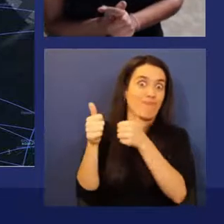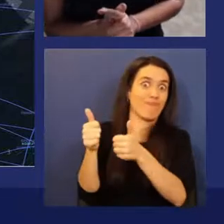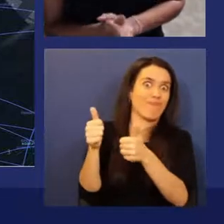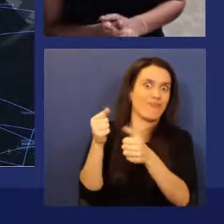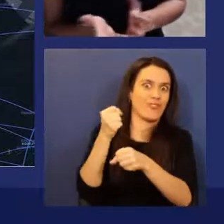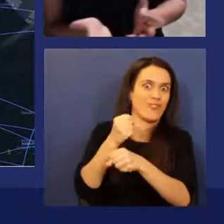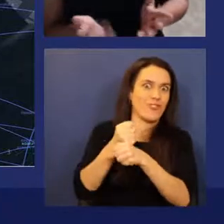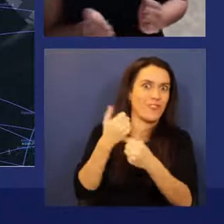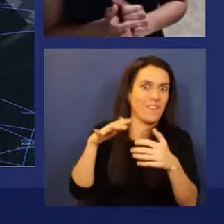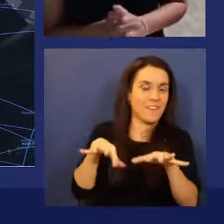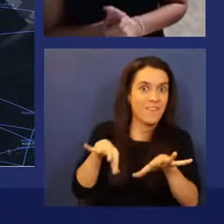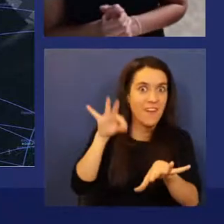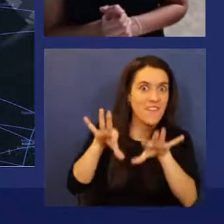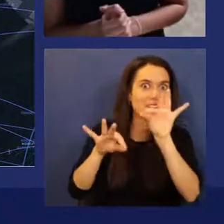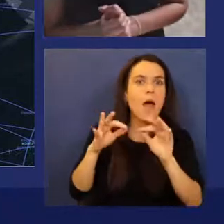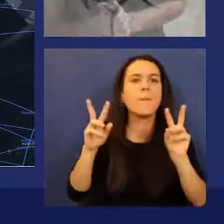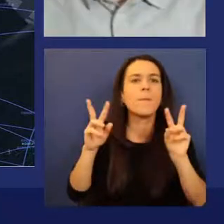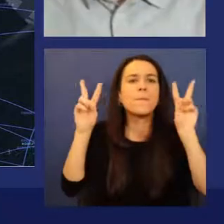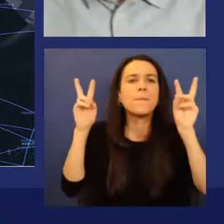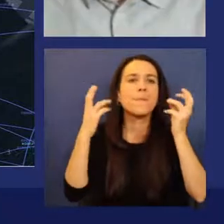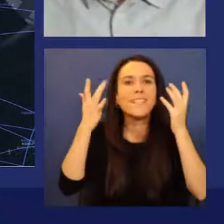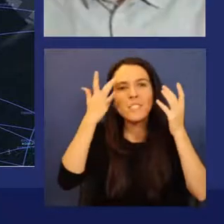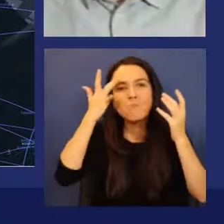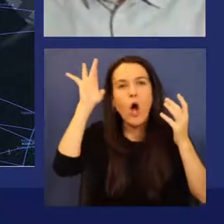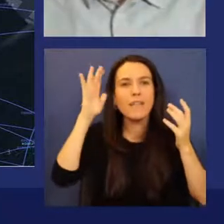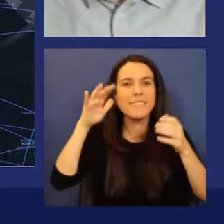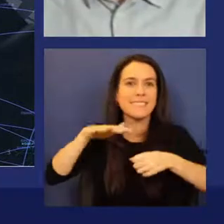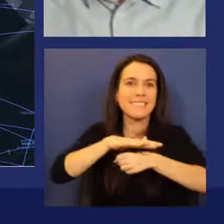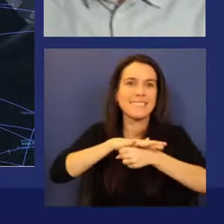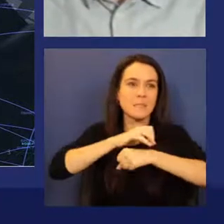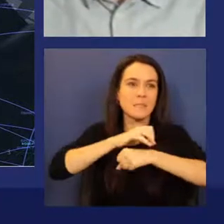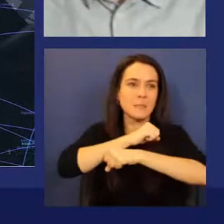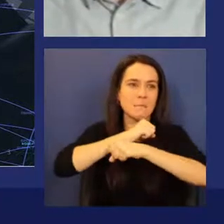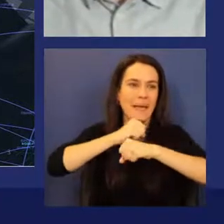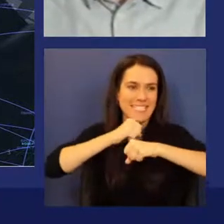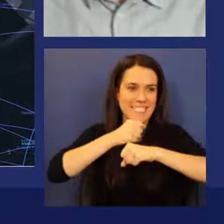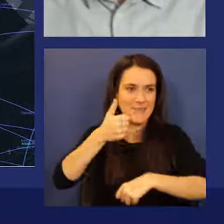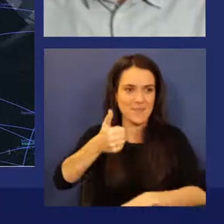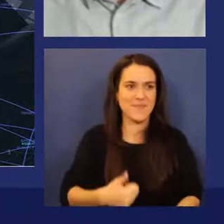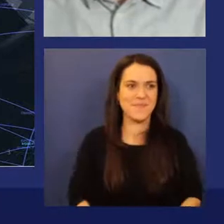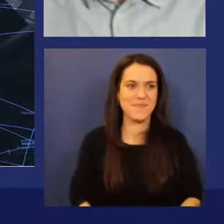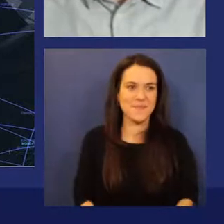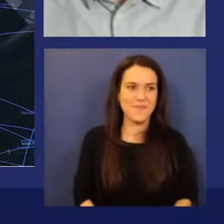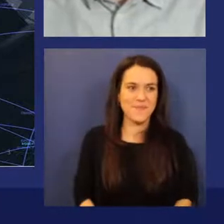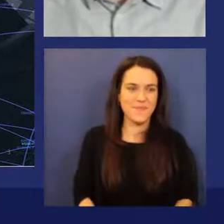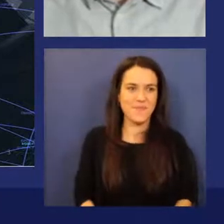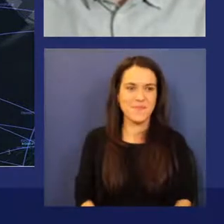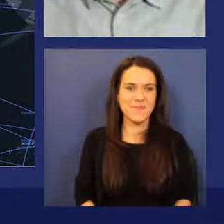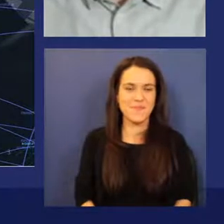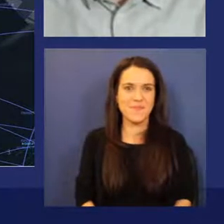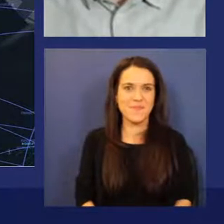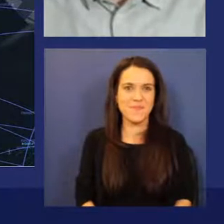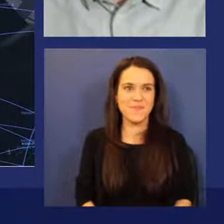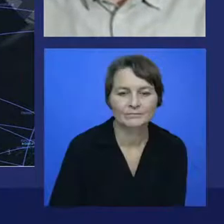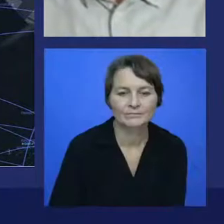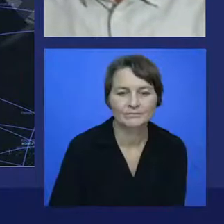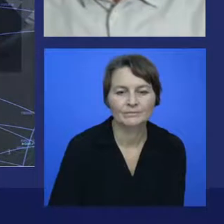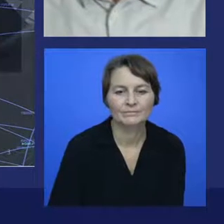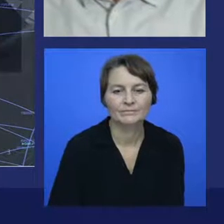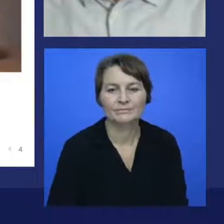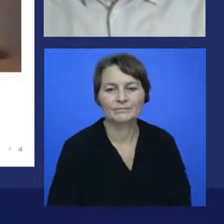around smart spaces. Fergus? Great, thanks so much, Jay. And thanks, Alicia, for the epic